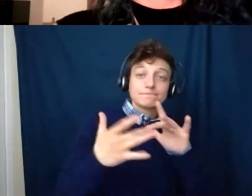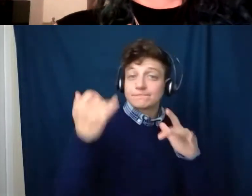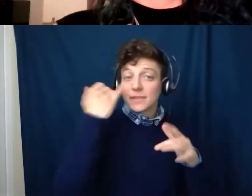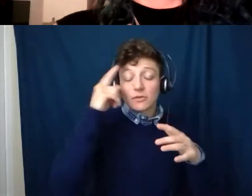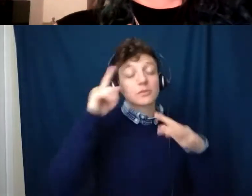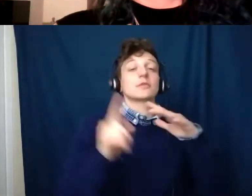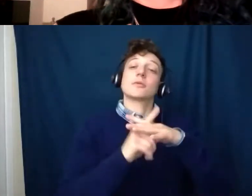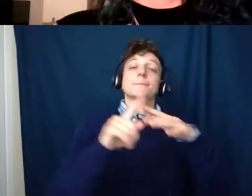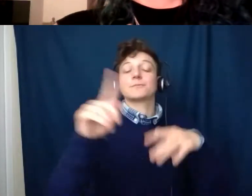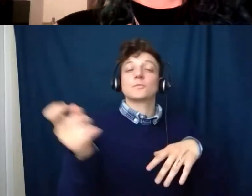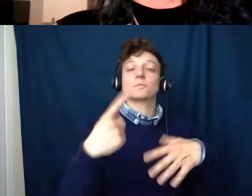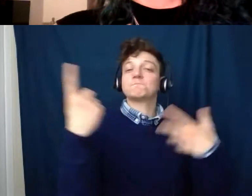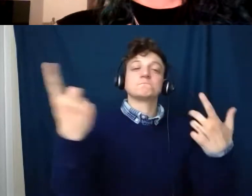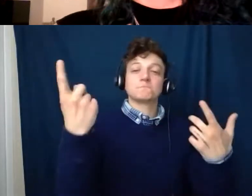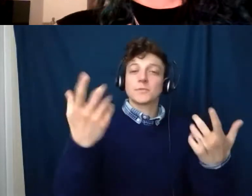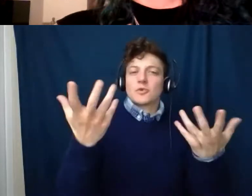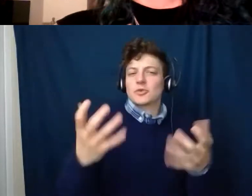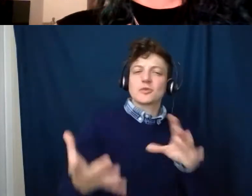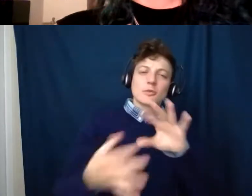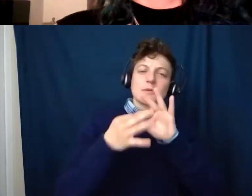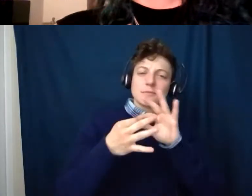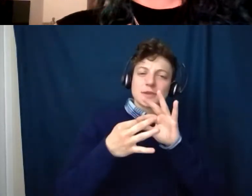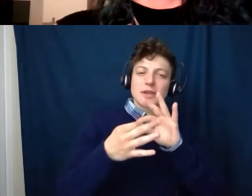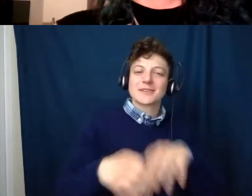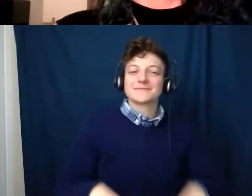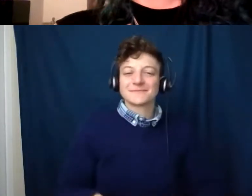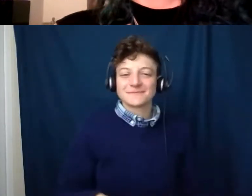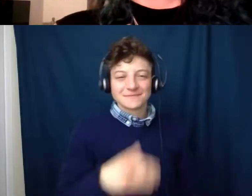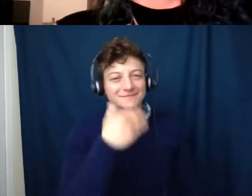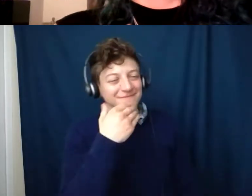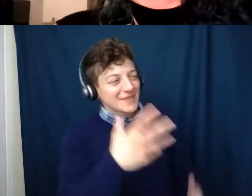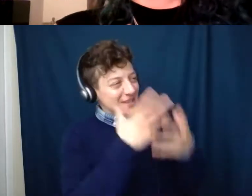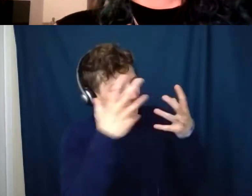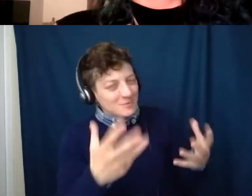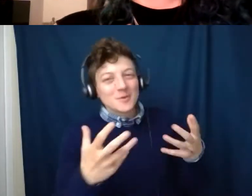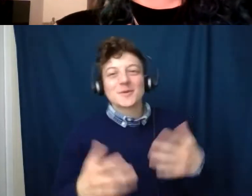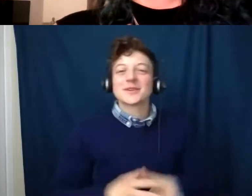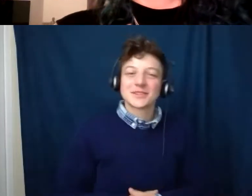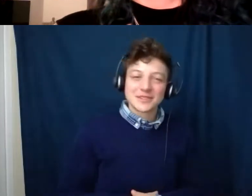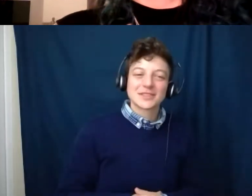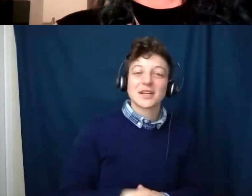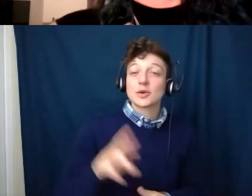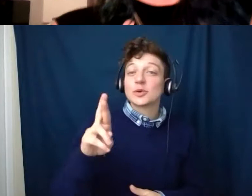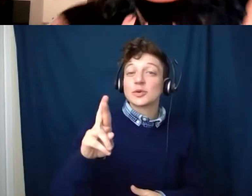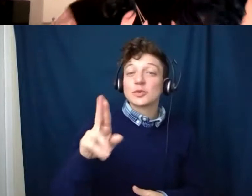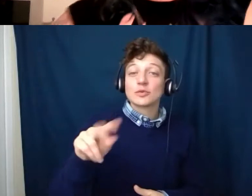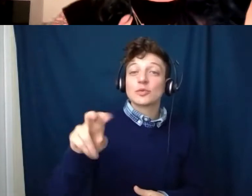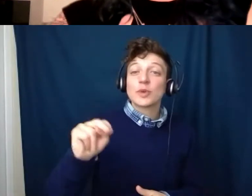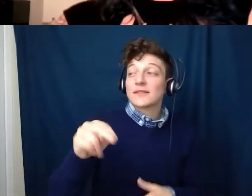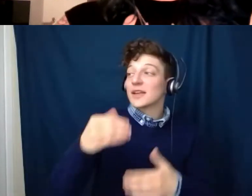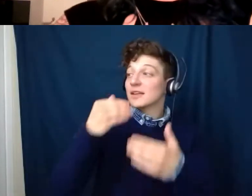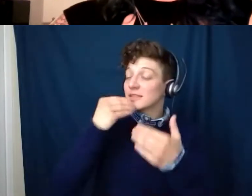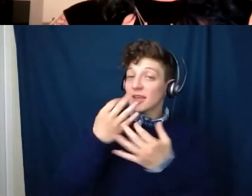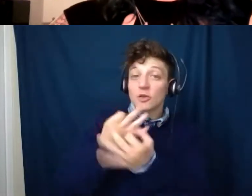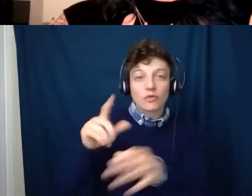other questions or want to connect offline. Awesome. Thank you so much for taking the time. Raven, thanks for the free library